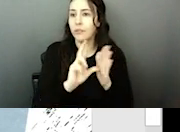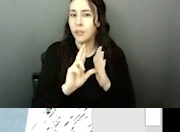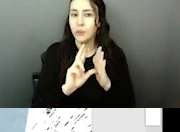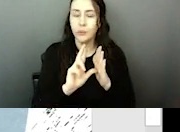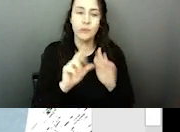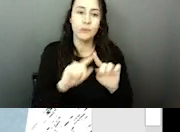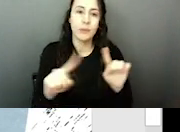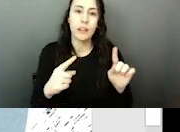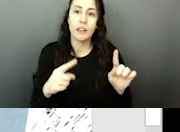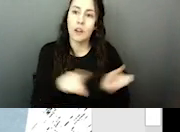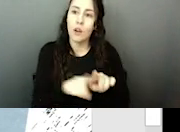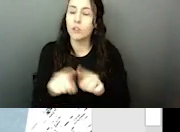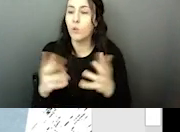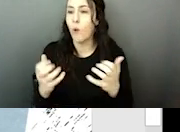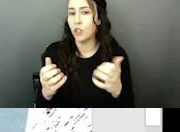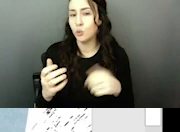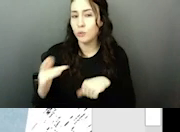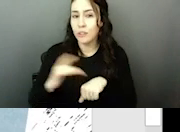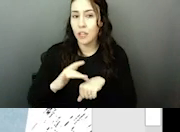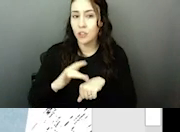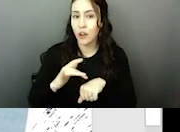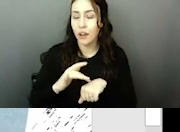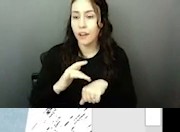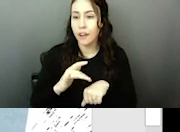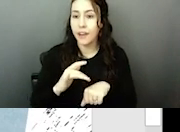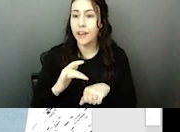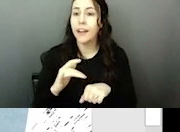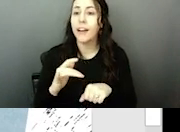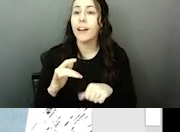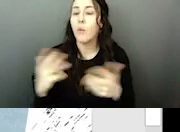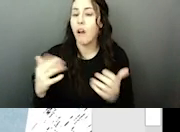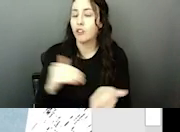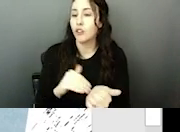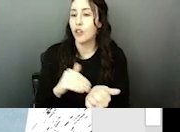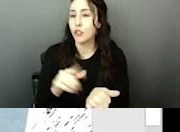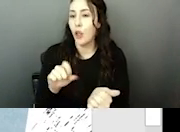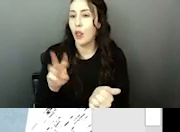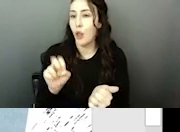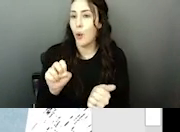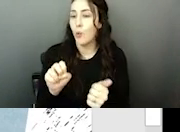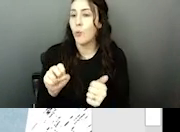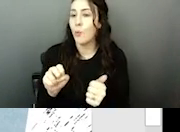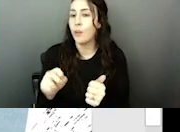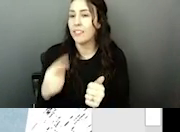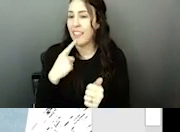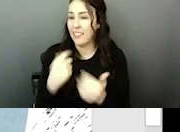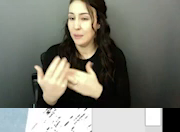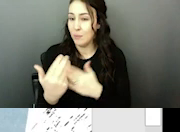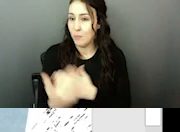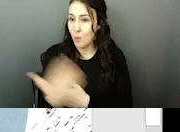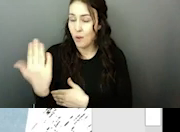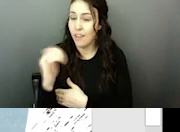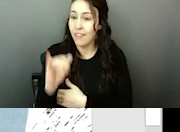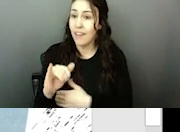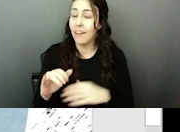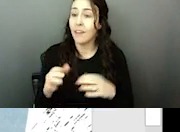But I also kind of want to touch back on some things that Dr. Lowe said this morning in her talk about the way that the Chancellor's office is